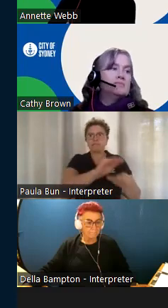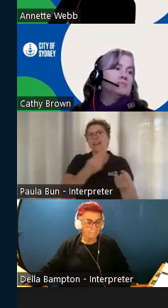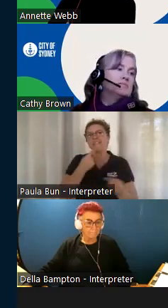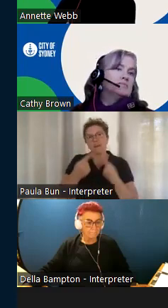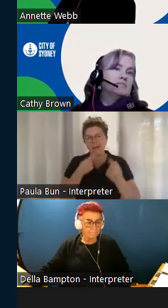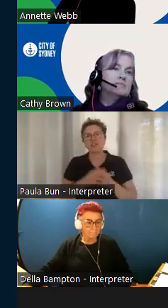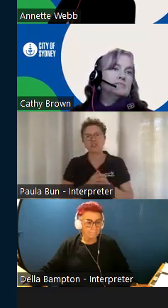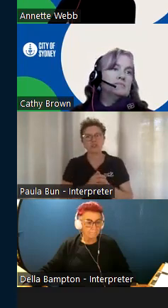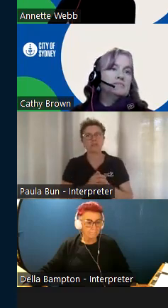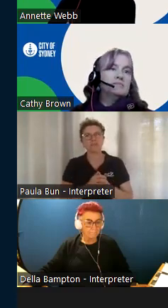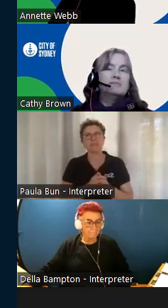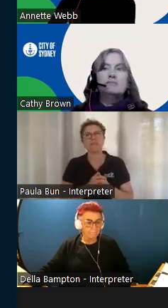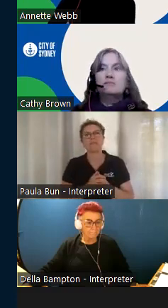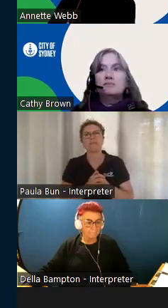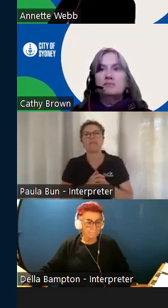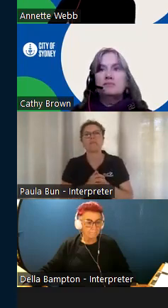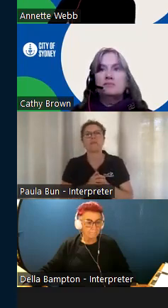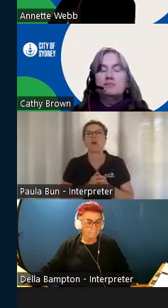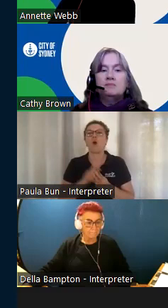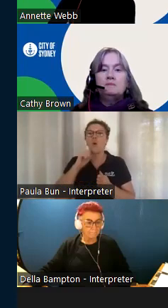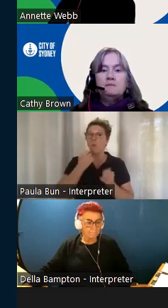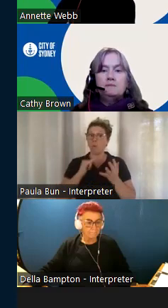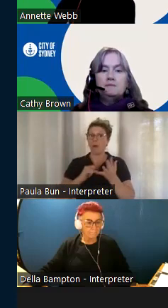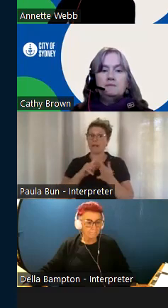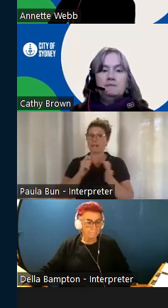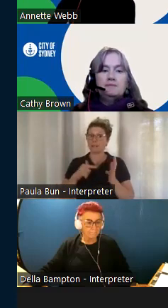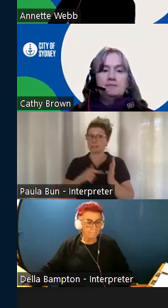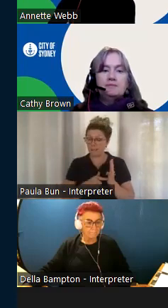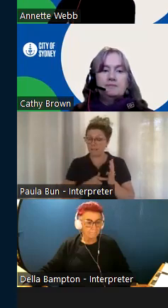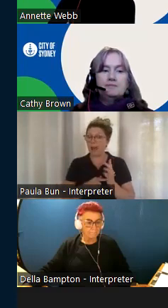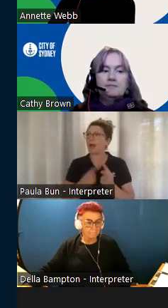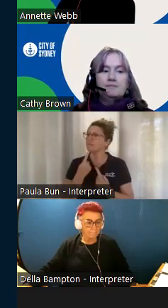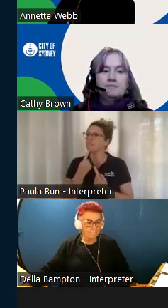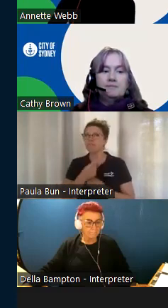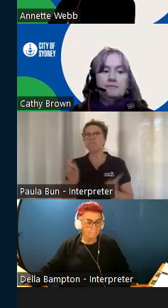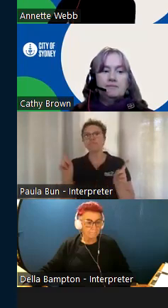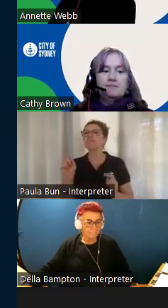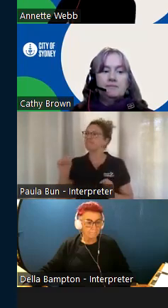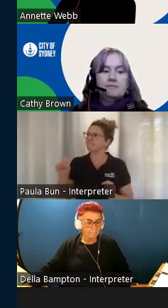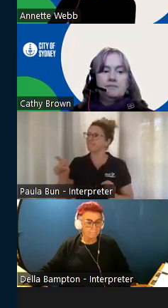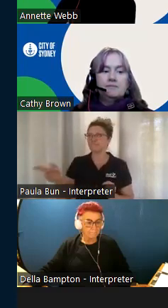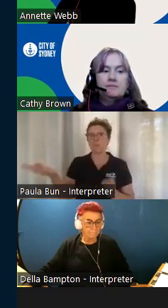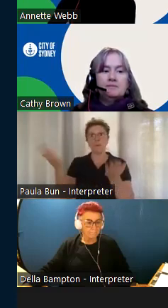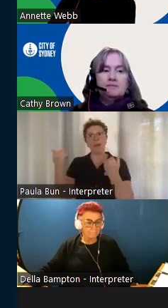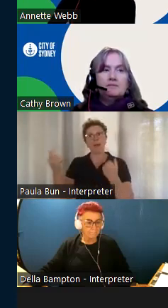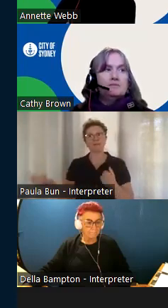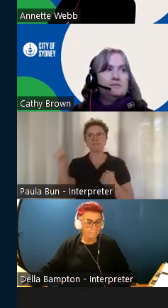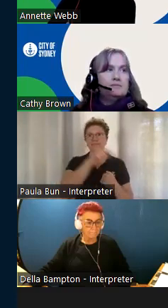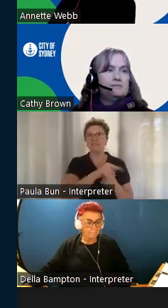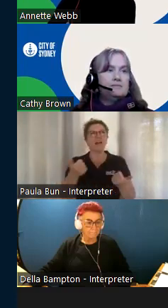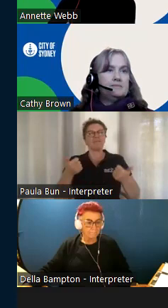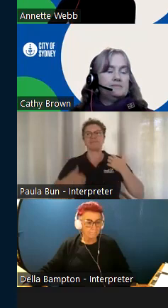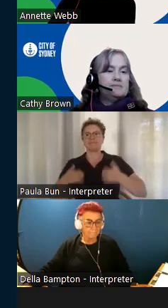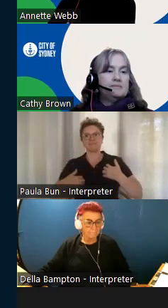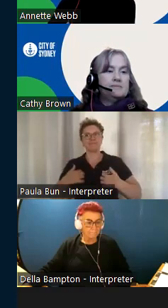all applicants of their progress by early September so that you can make the plans that you need to. So here